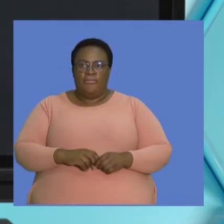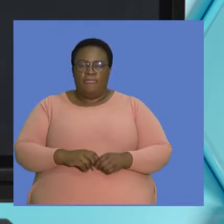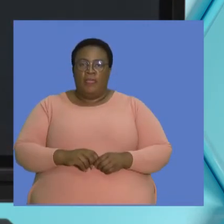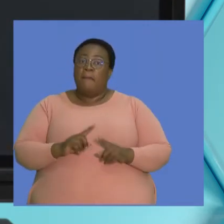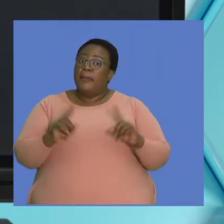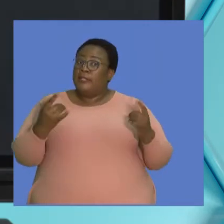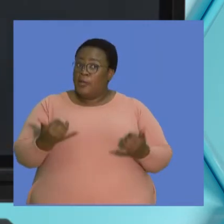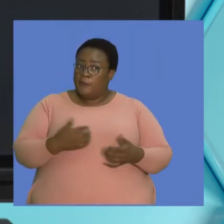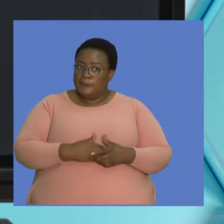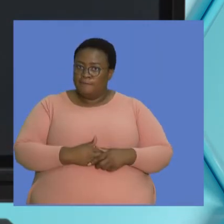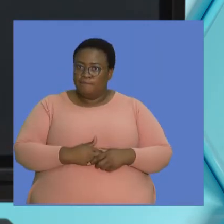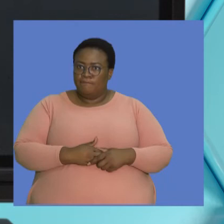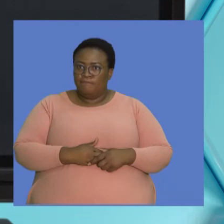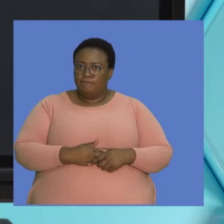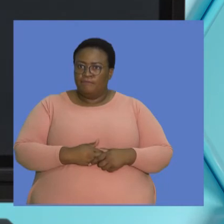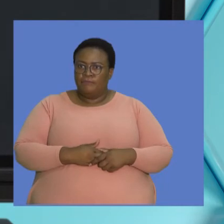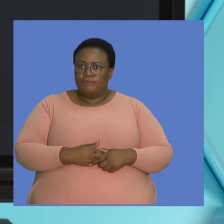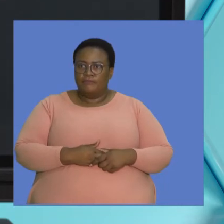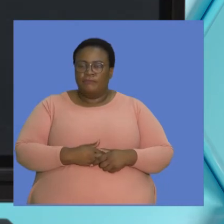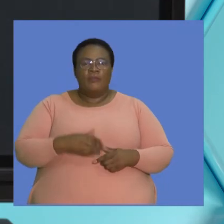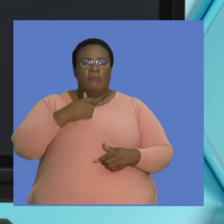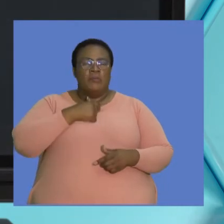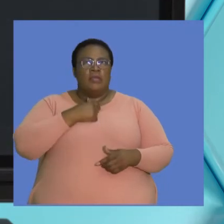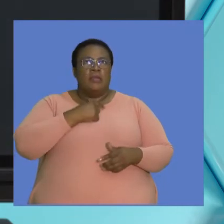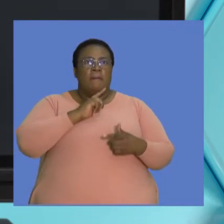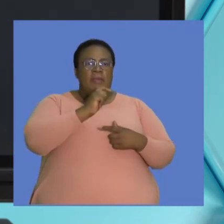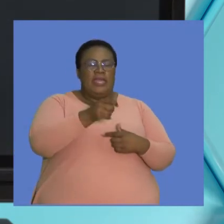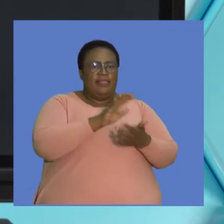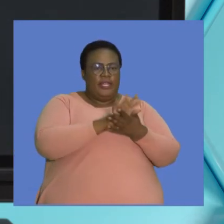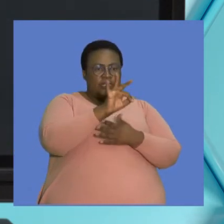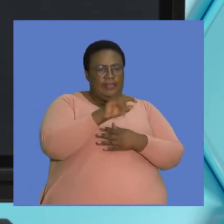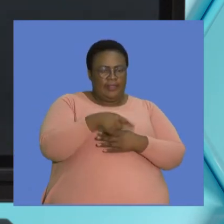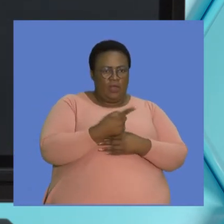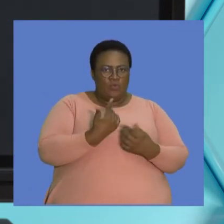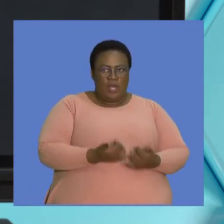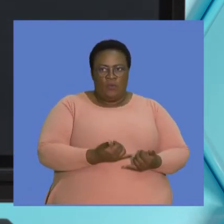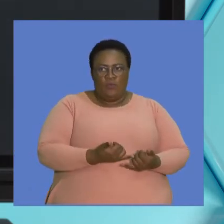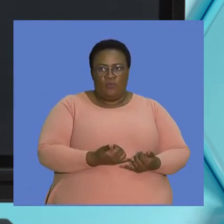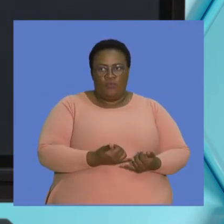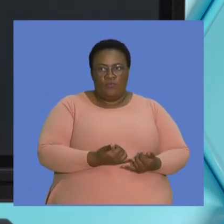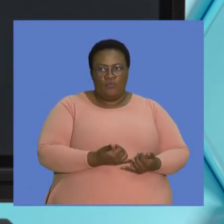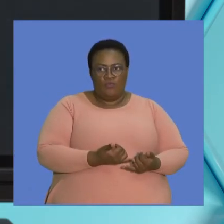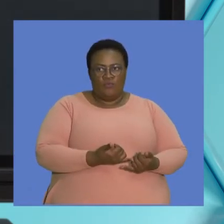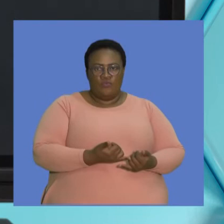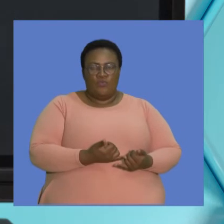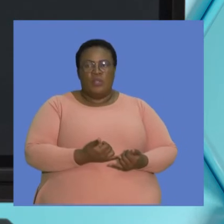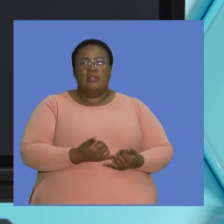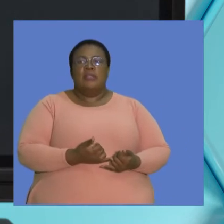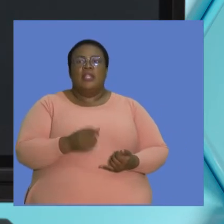now, let's look at this, guys. I need to pay 13,000 now. I need to take